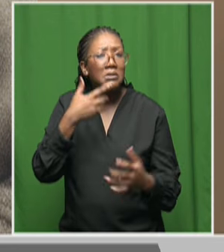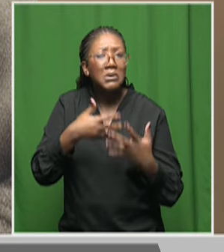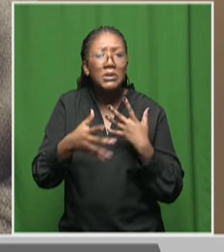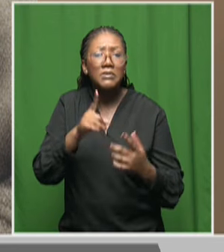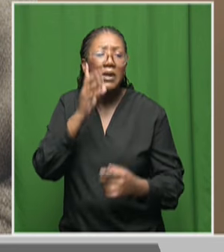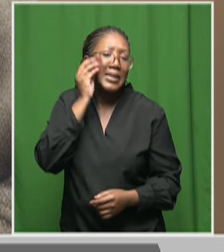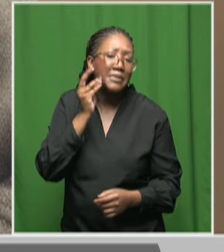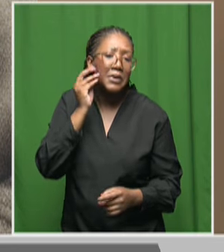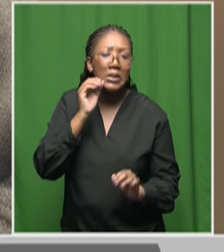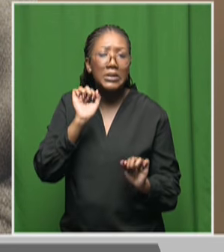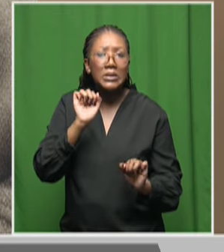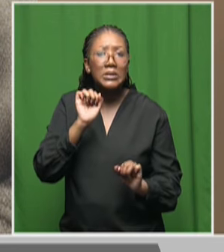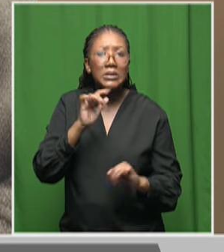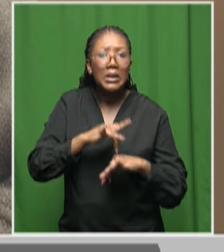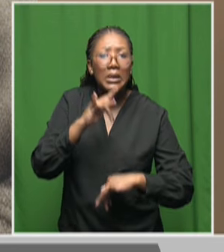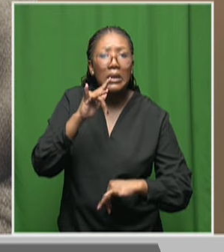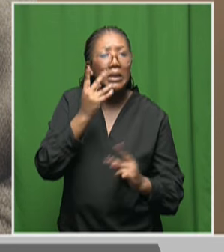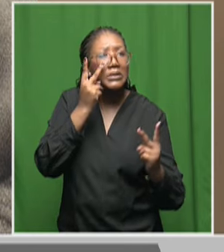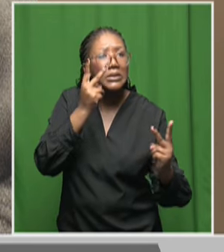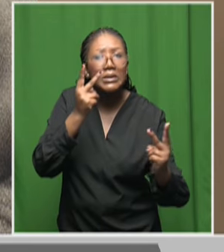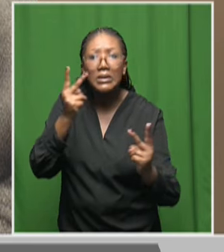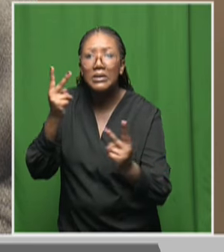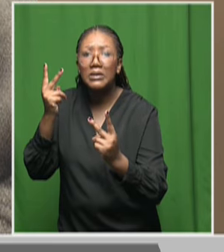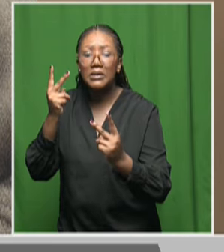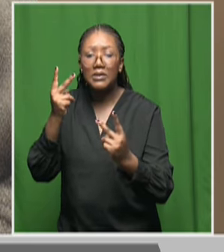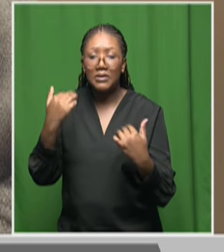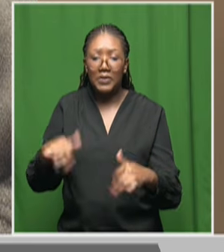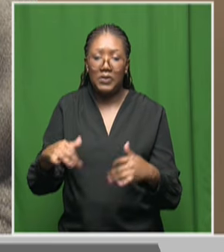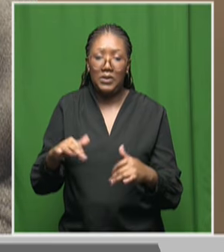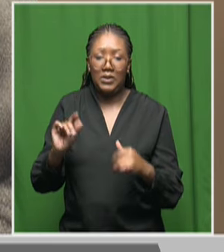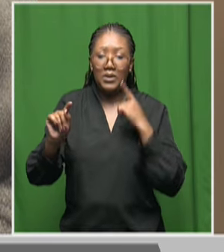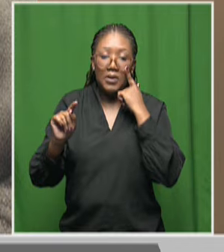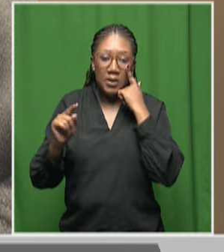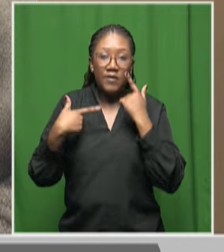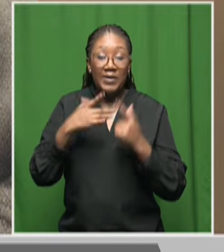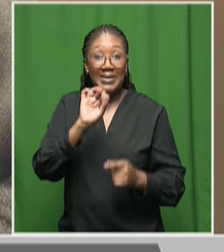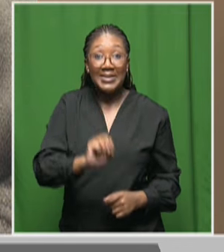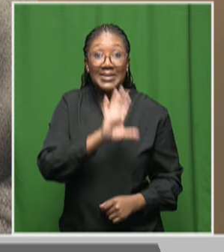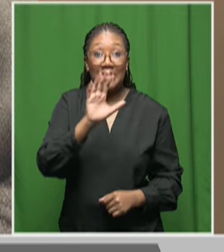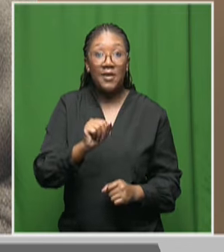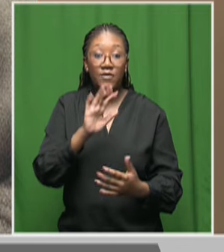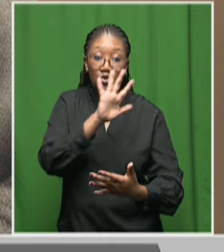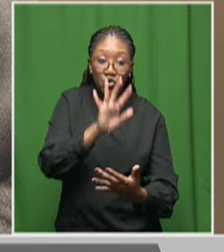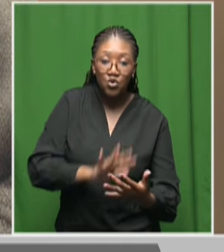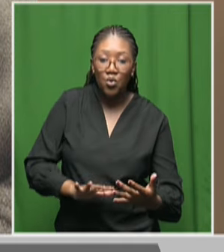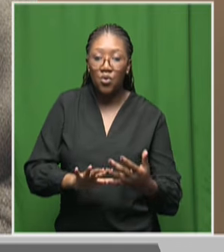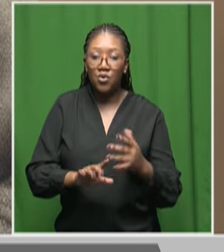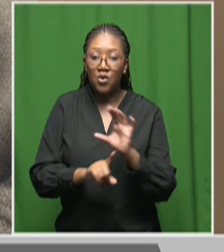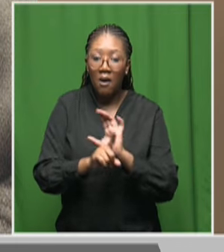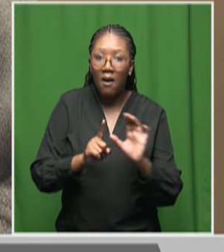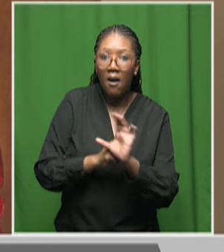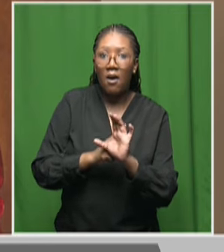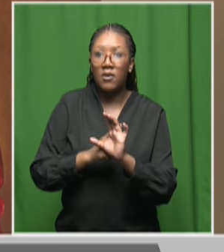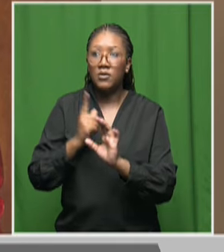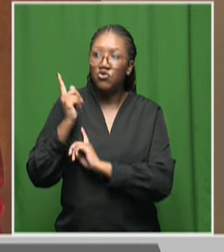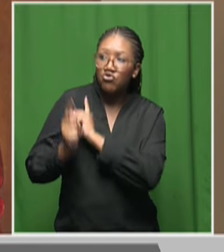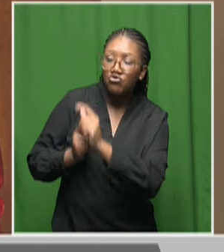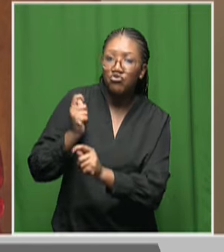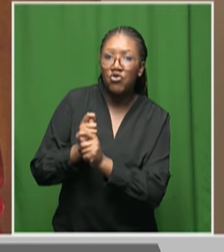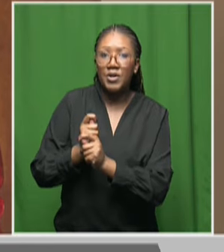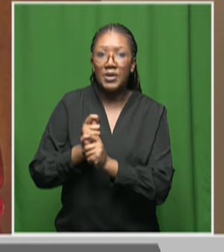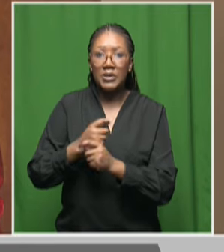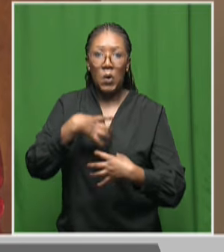it's just sharing and showcasing the South African narratives and stories and seeing how that relates. So